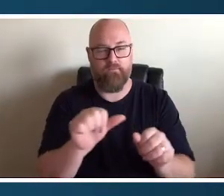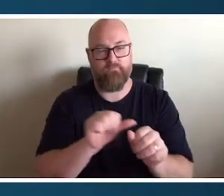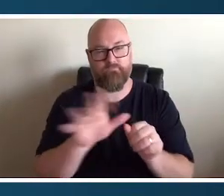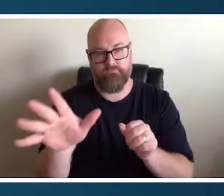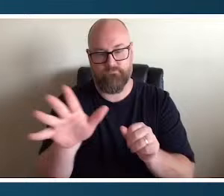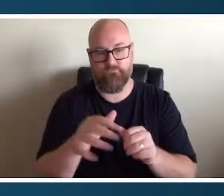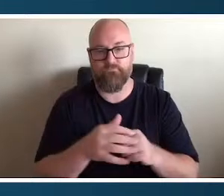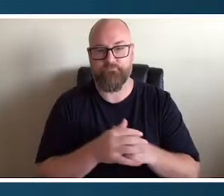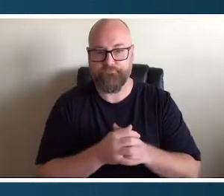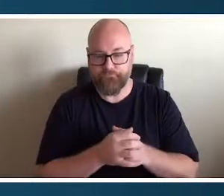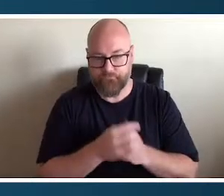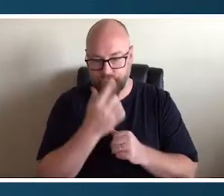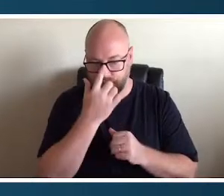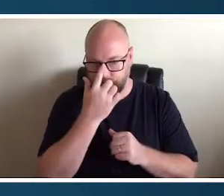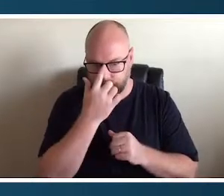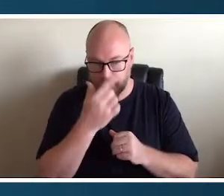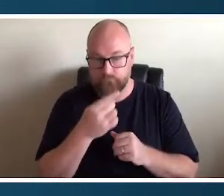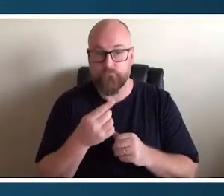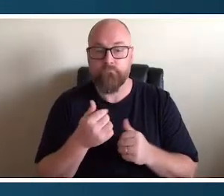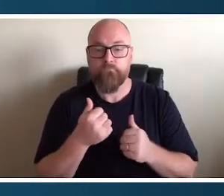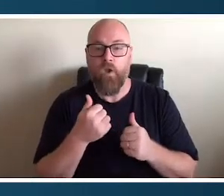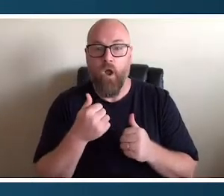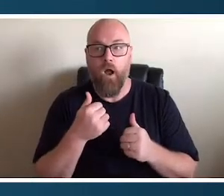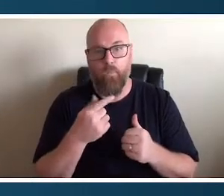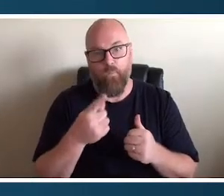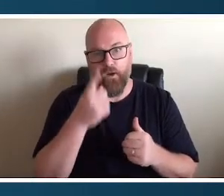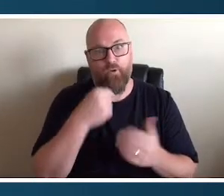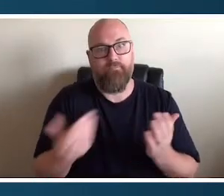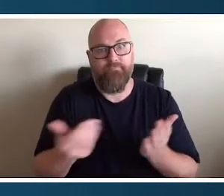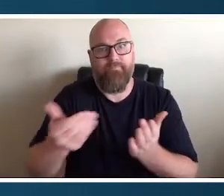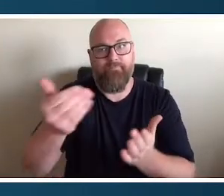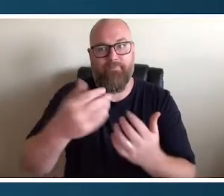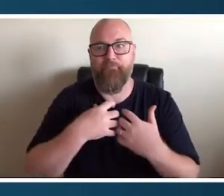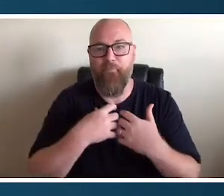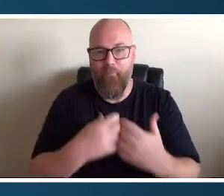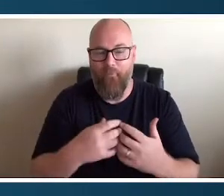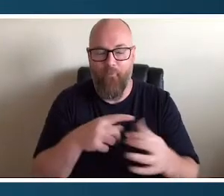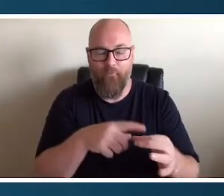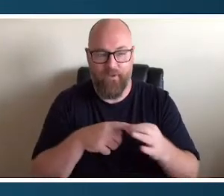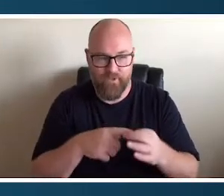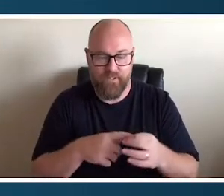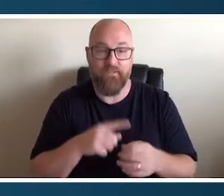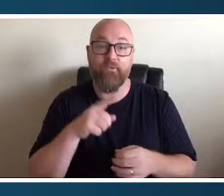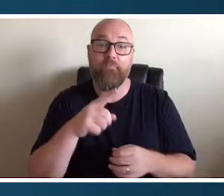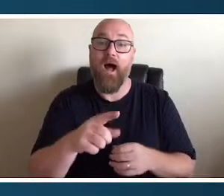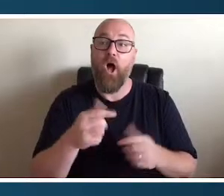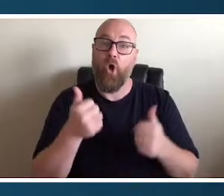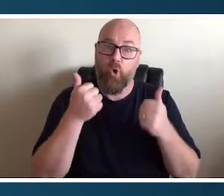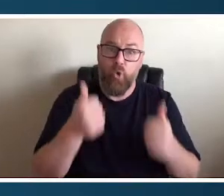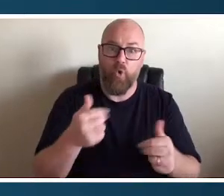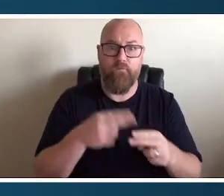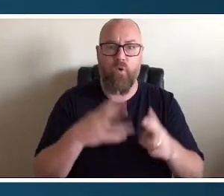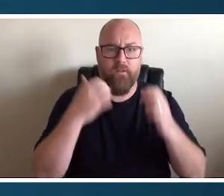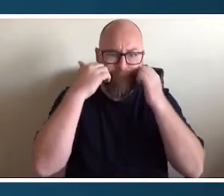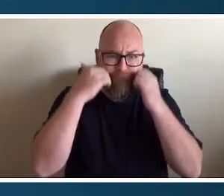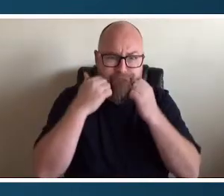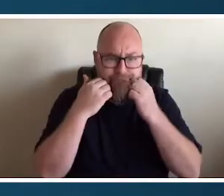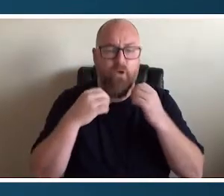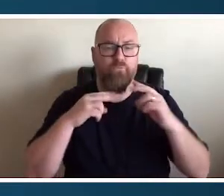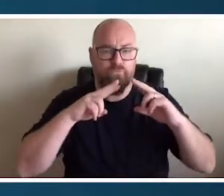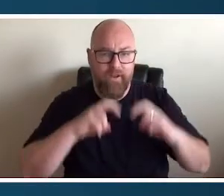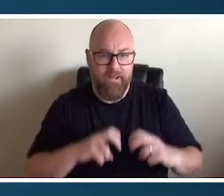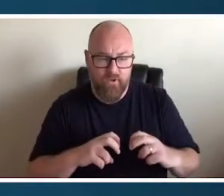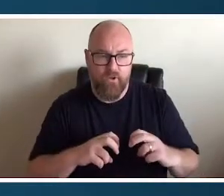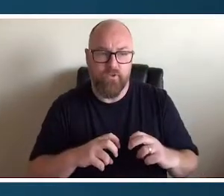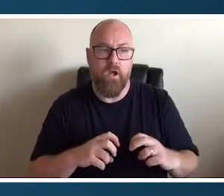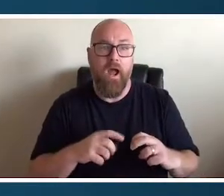probing, obviously could be followed on by many more questions. You know, the great thing about this kind of empirical research, and especially a project that's gone on for so long, is